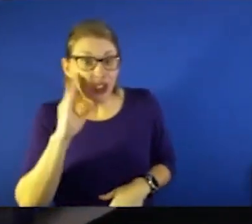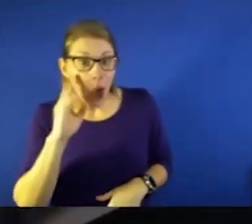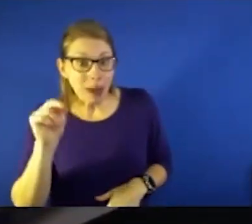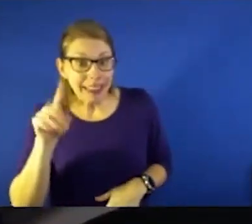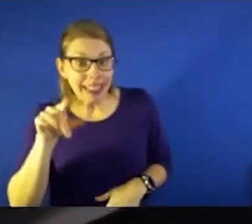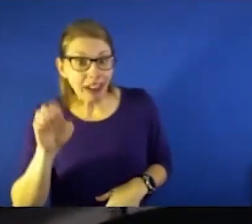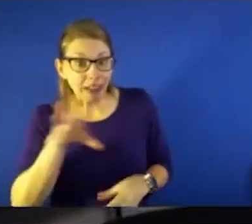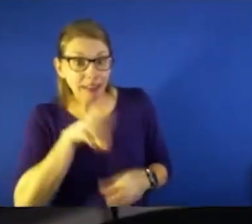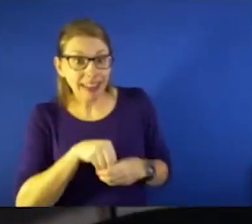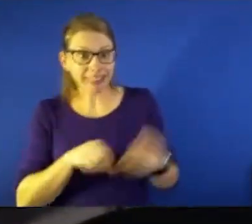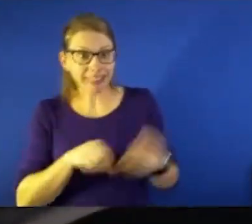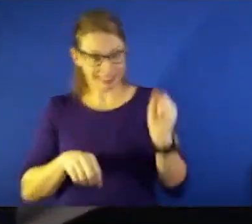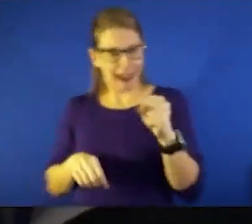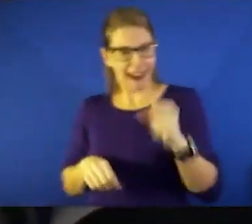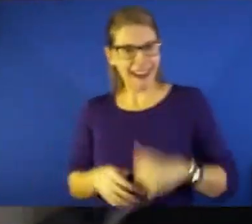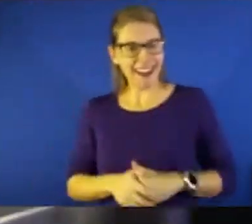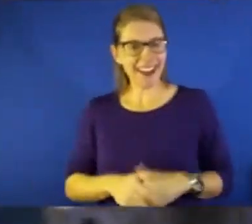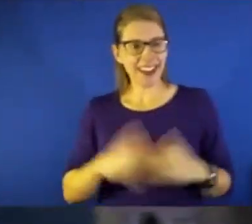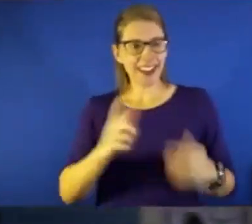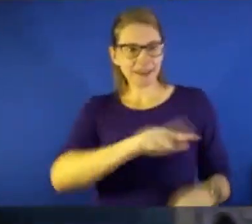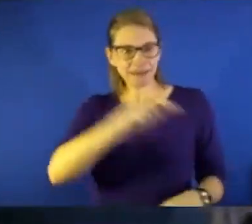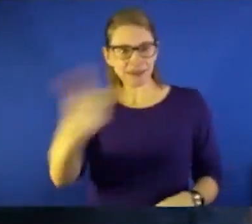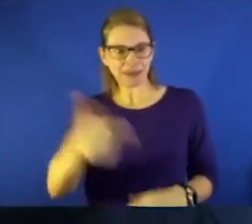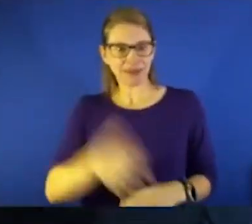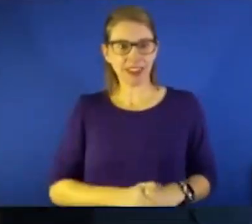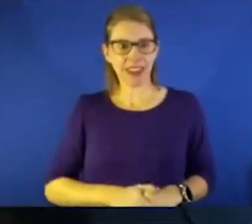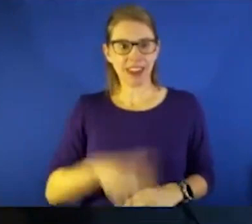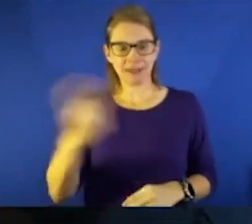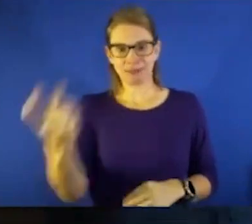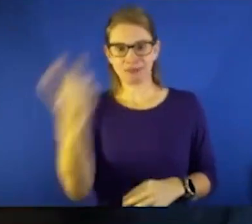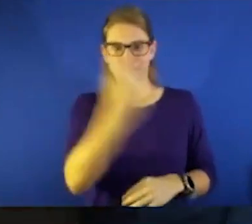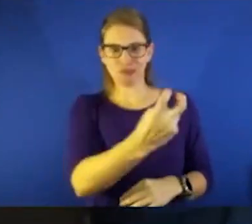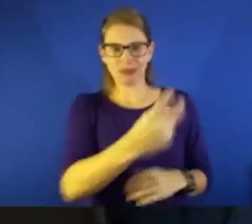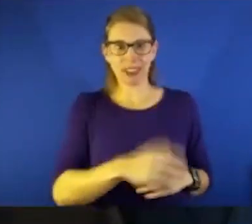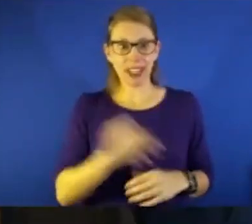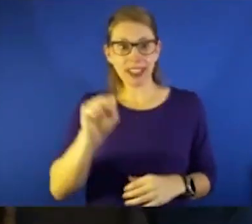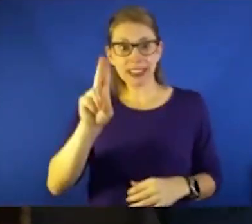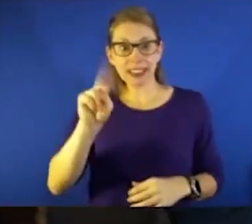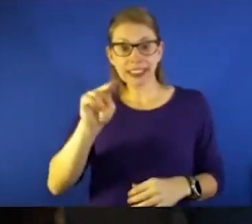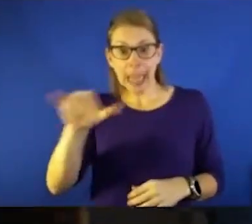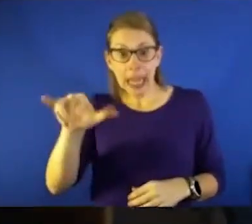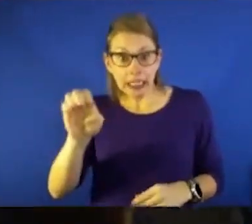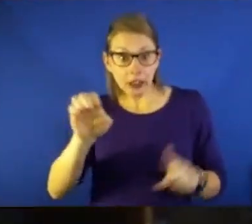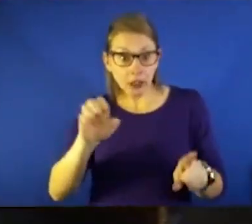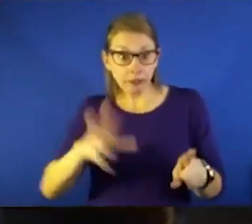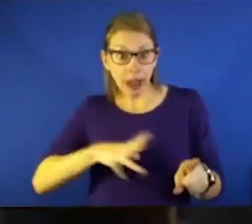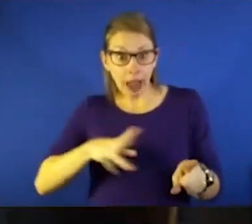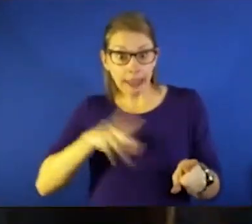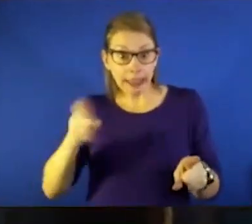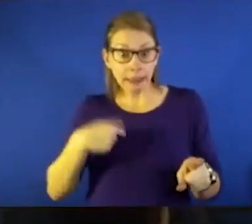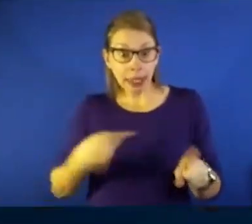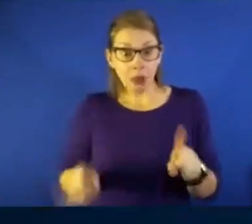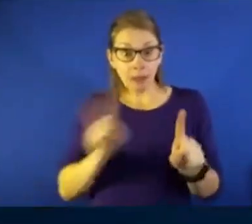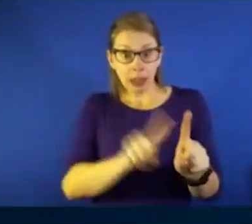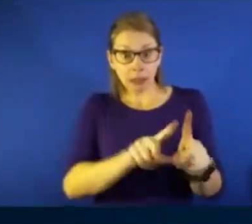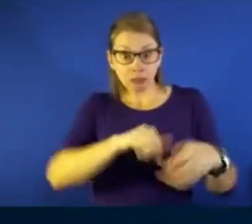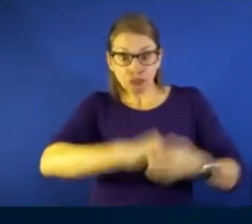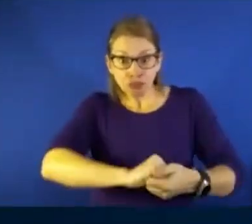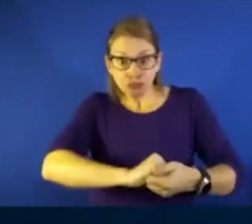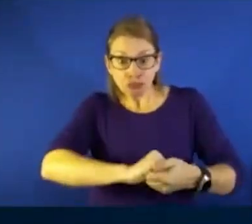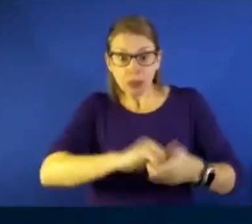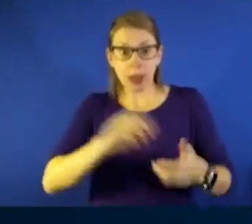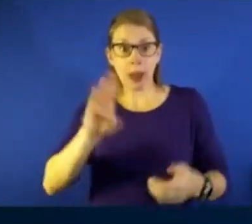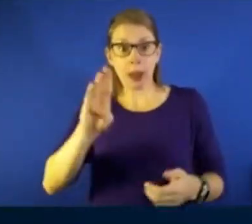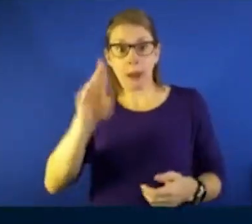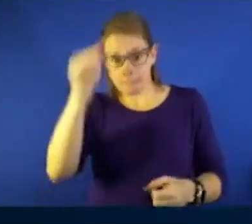All right, move the line on down. There you And go. Sonny, you're up next. Are you good? You need me over there? You got this. You got it. Thumbs up. She's got it. Brother's going to hold your All right, hand.